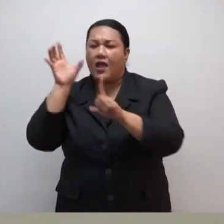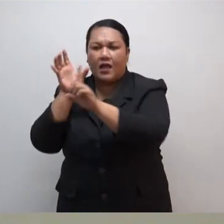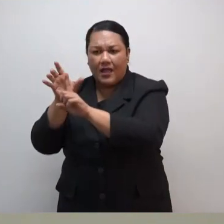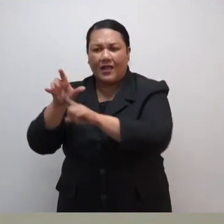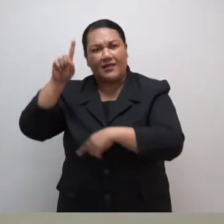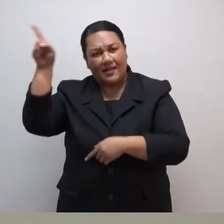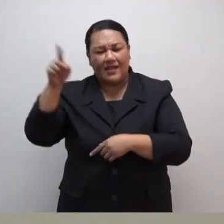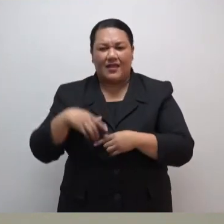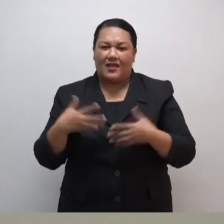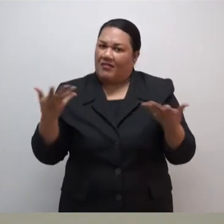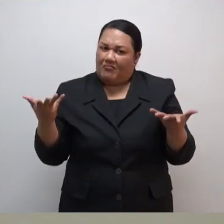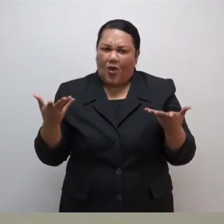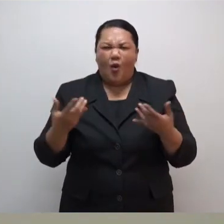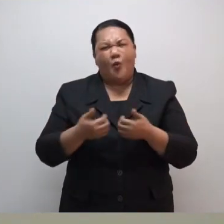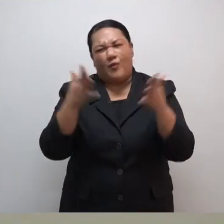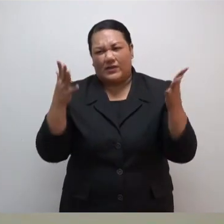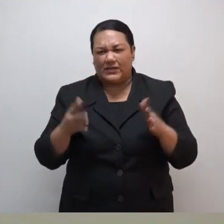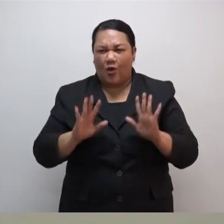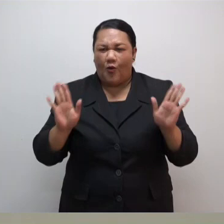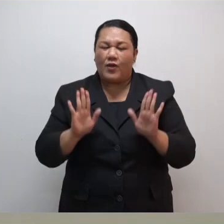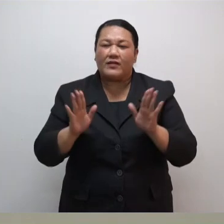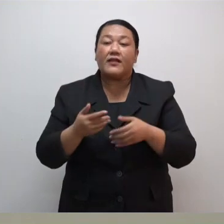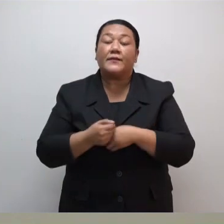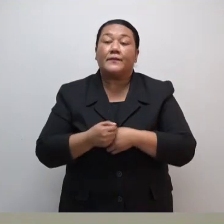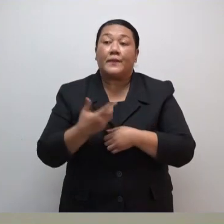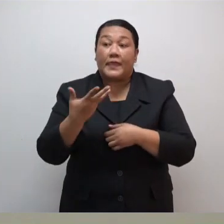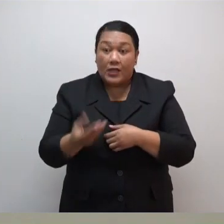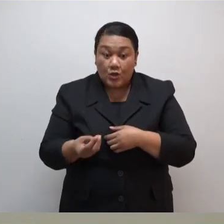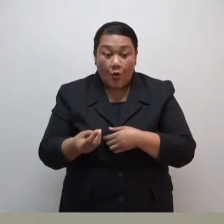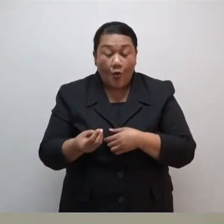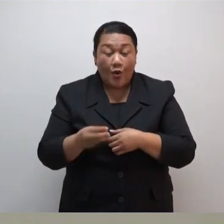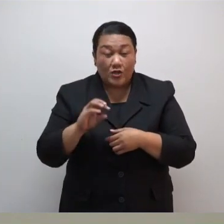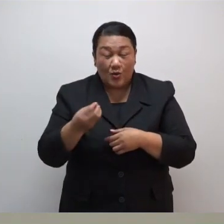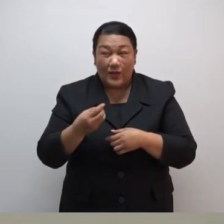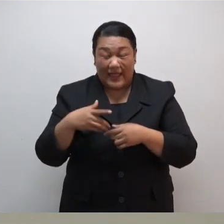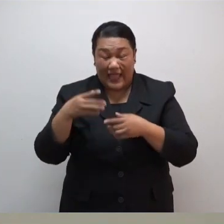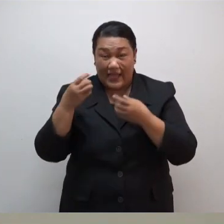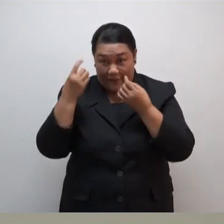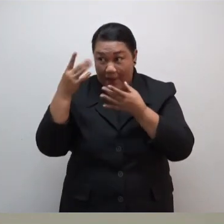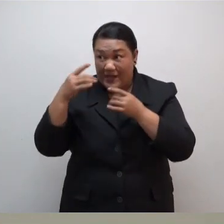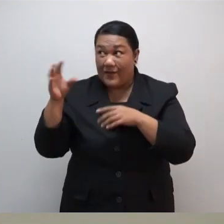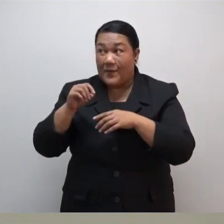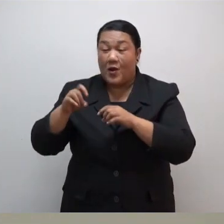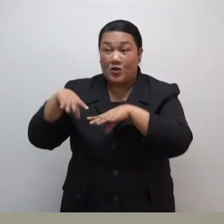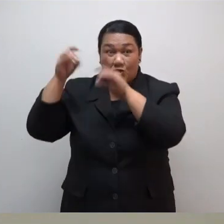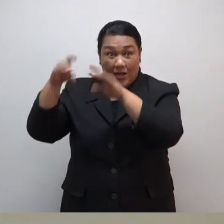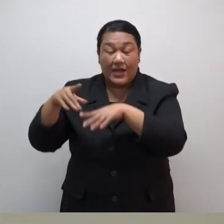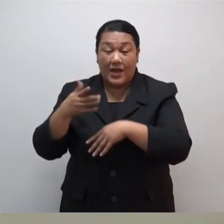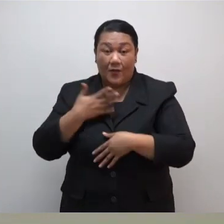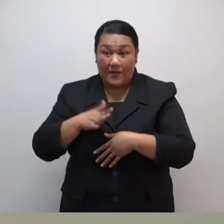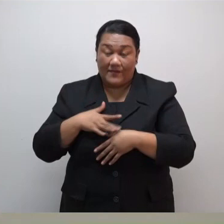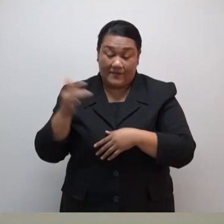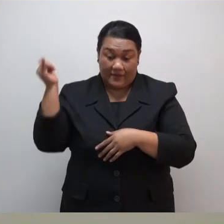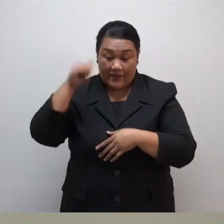So, Qantas, it would appear, has that information that people from Australia coming to a holiday to Fiji won't actually have to go